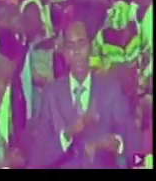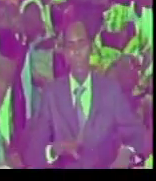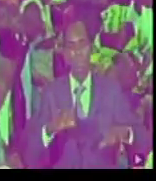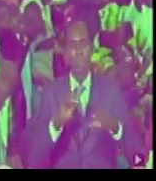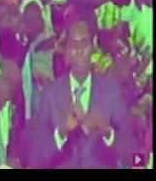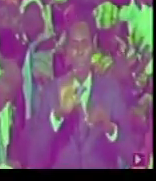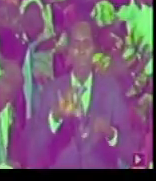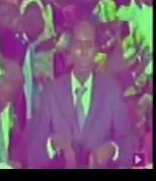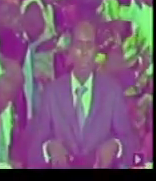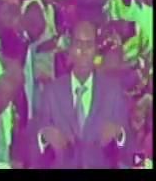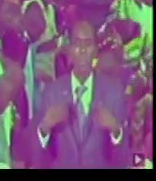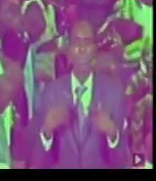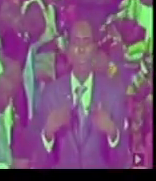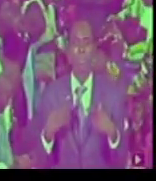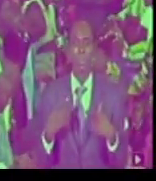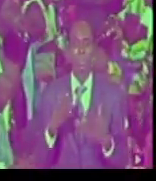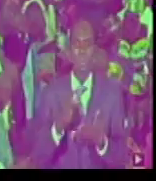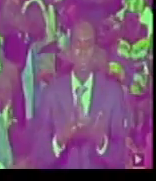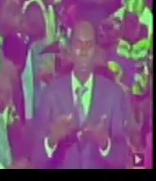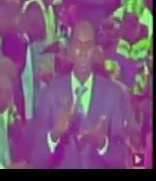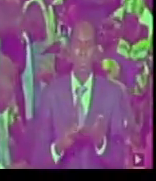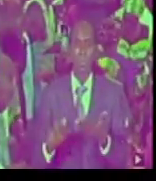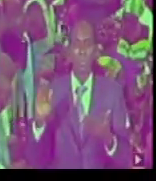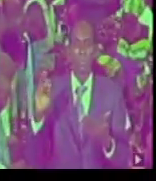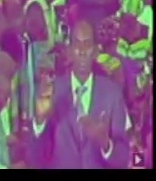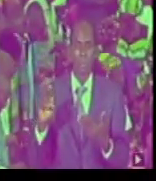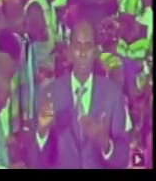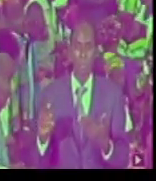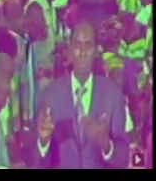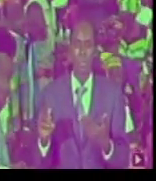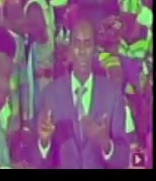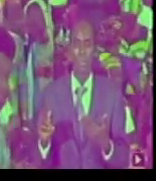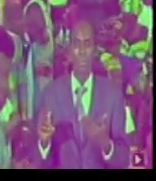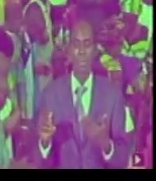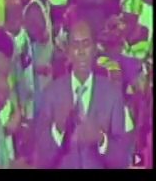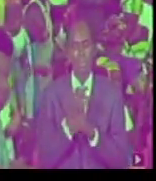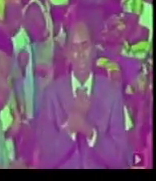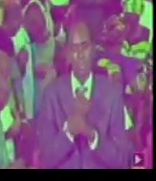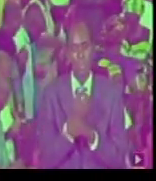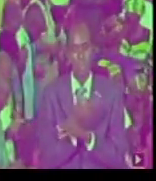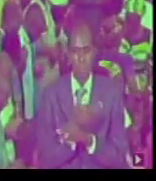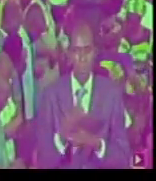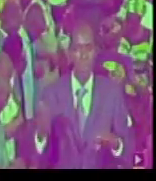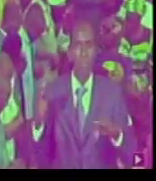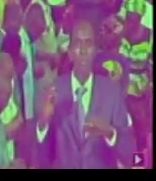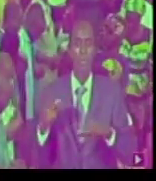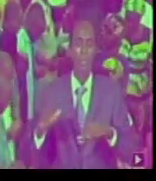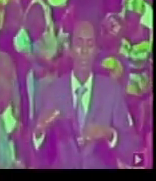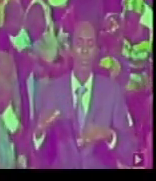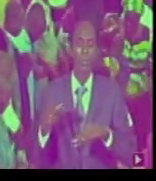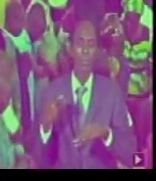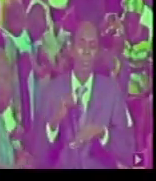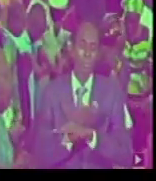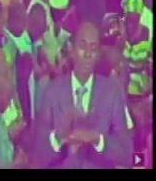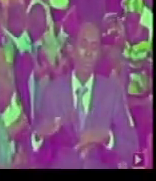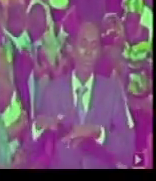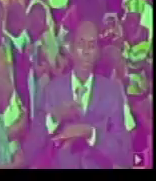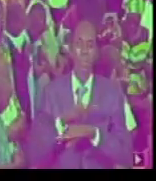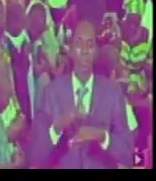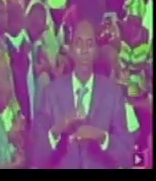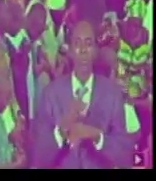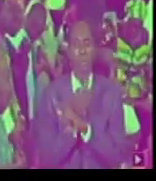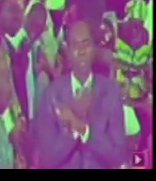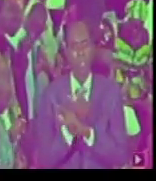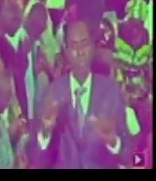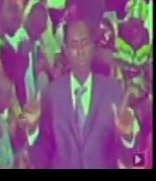life, forgiveness, salvation, freedom, liberty,